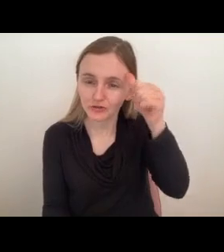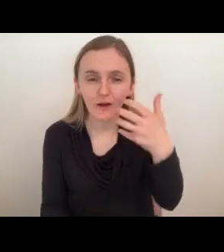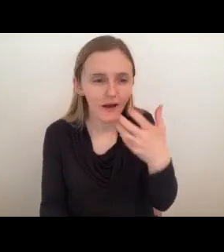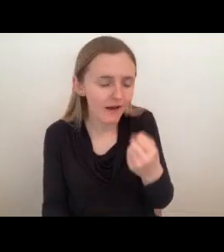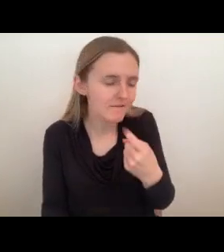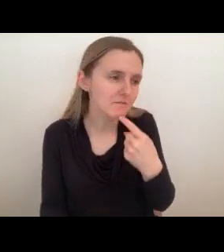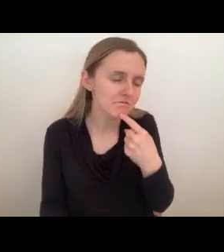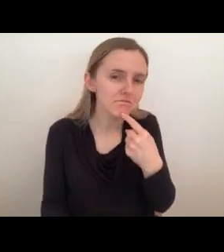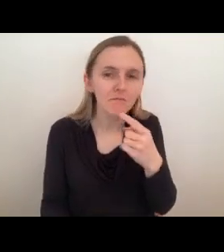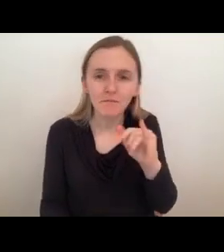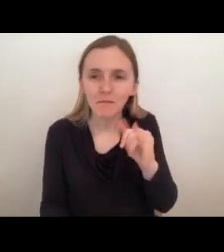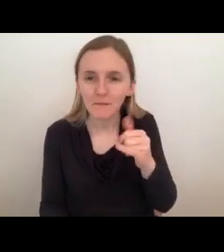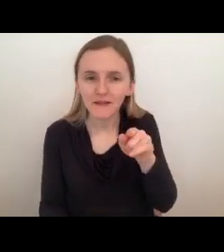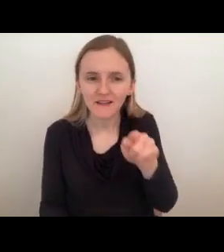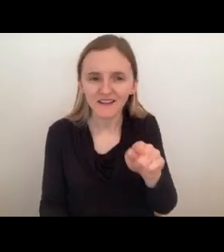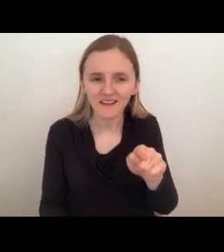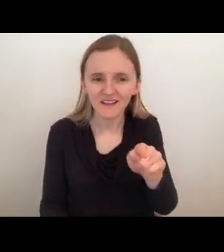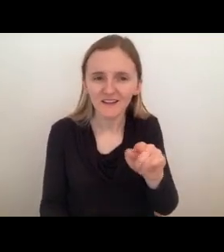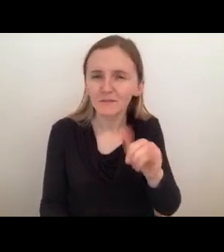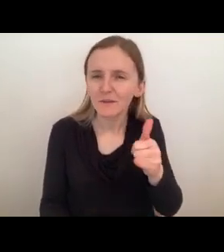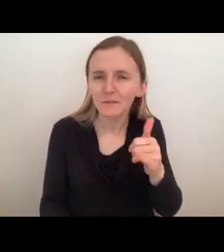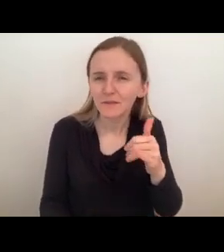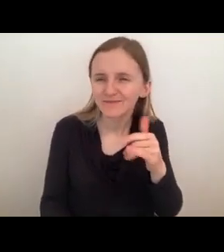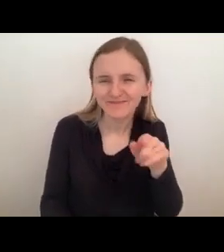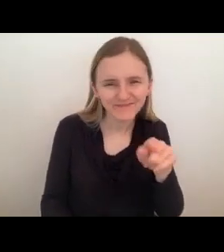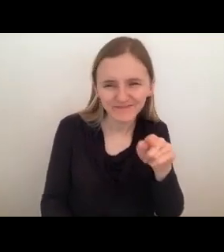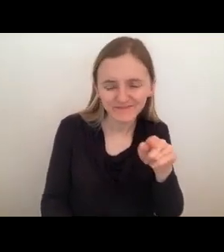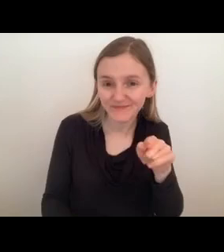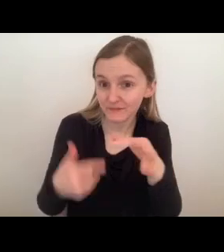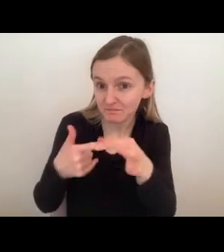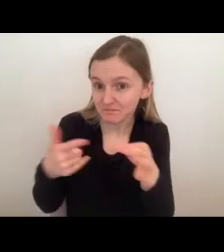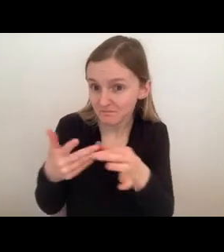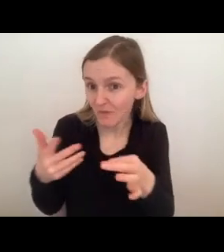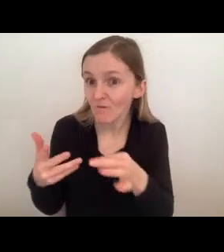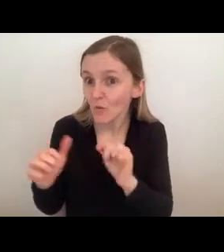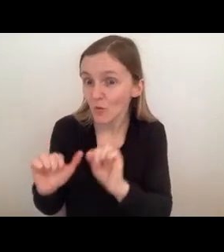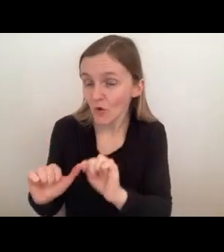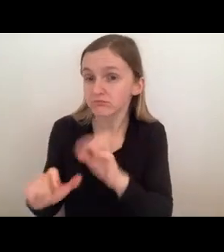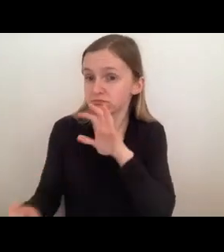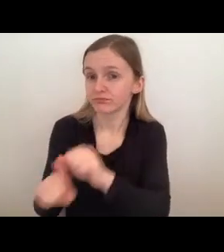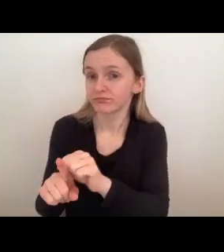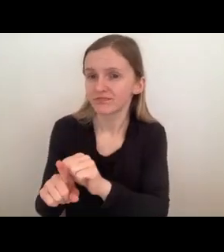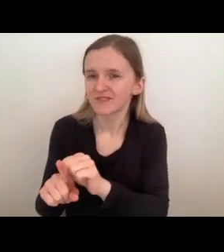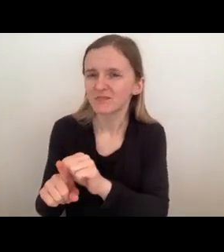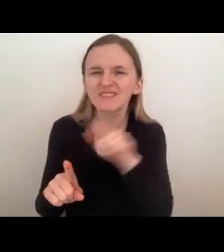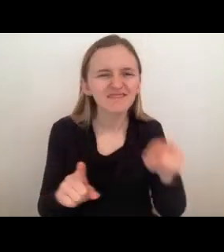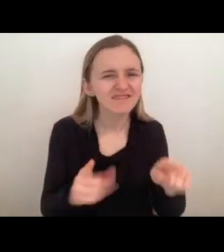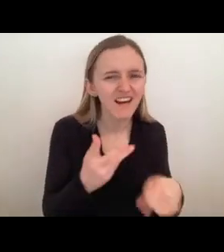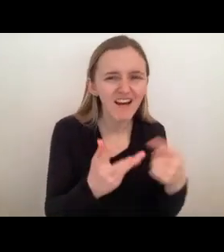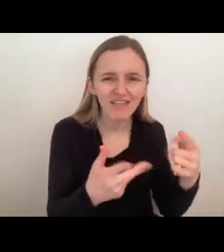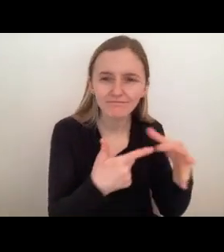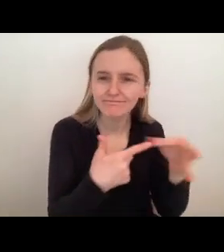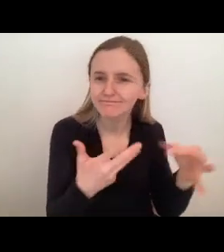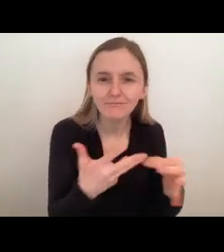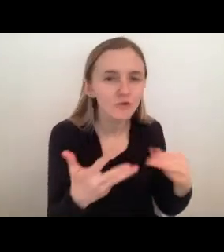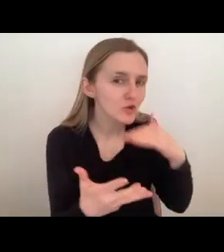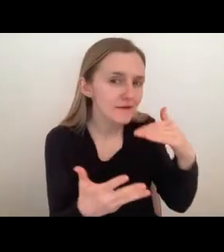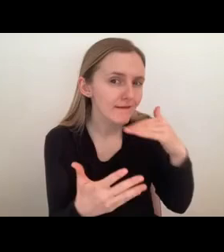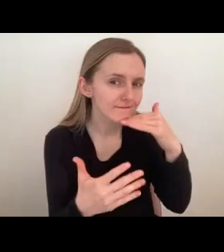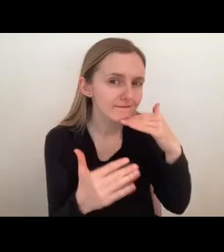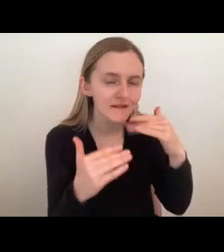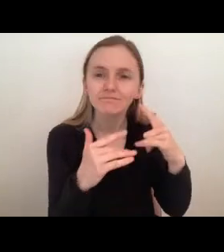might be that there is not enough of those traits or characteristics to meet the diagnostic threshold for some of